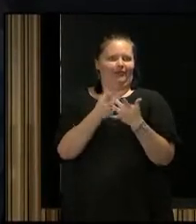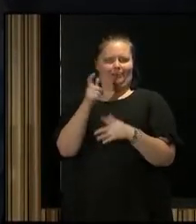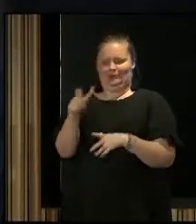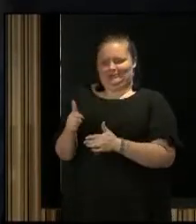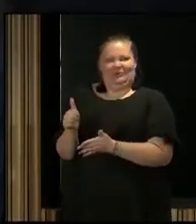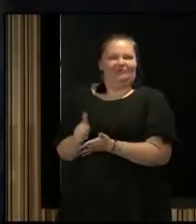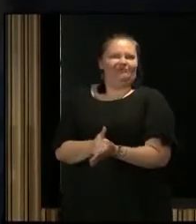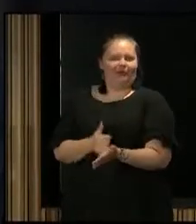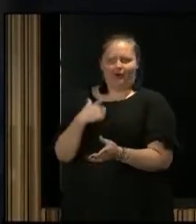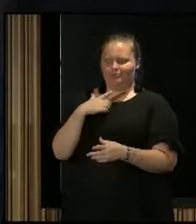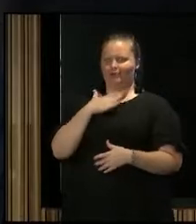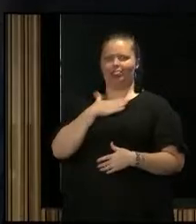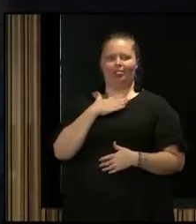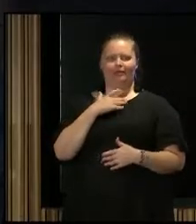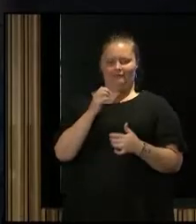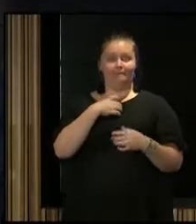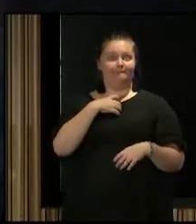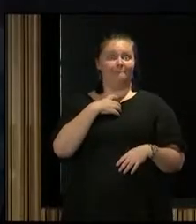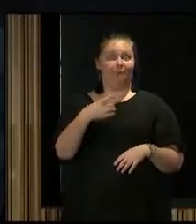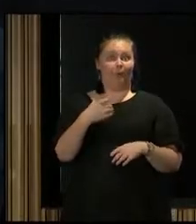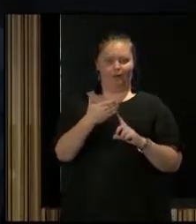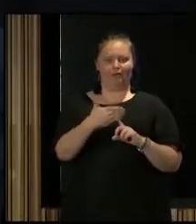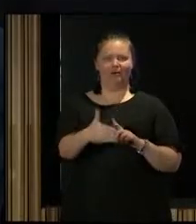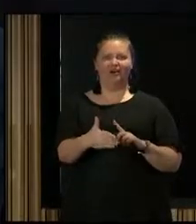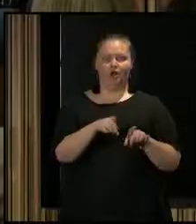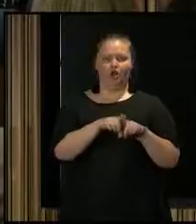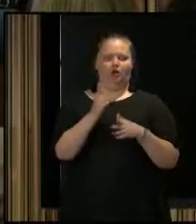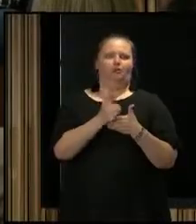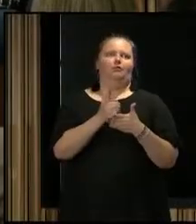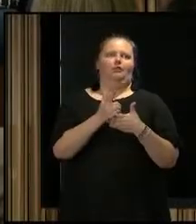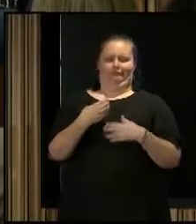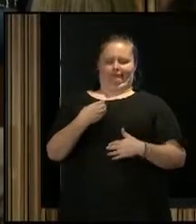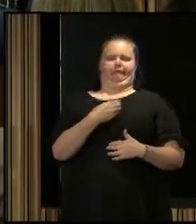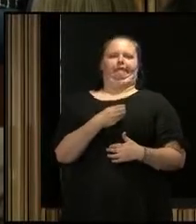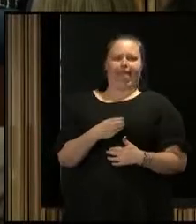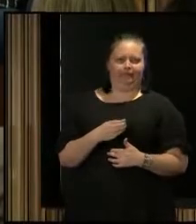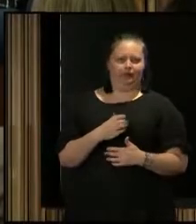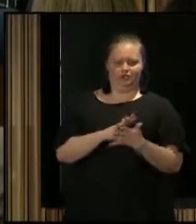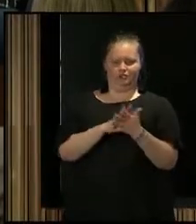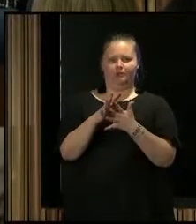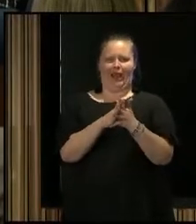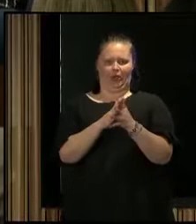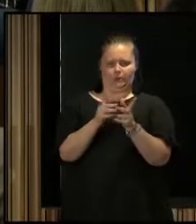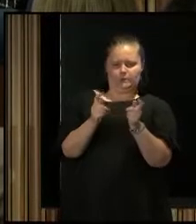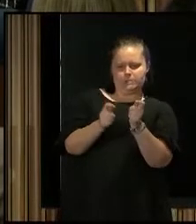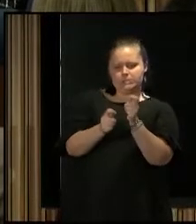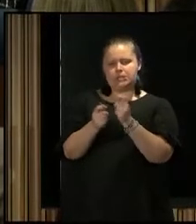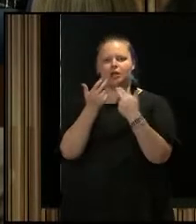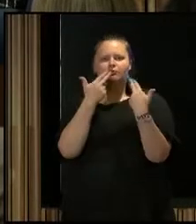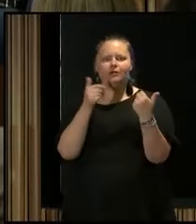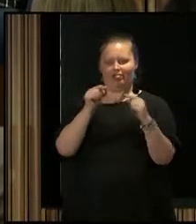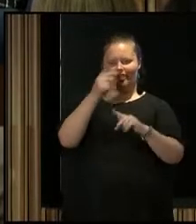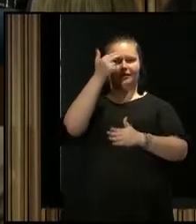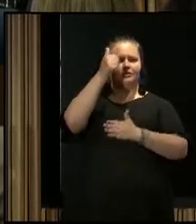again, we learn lots of lessons through force about how to reshape singing and the experience. And it turns